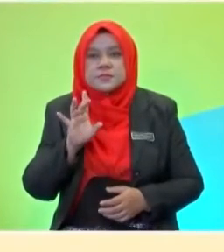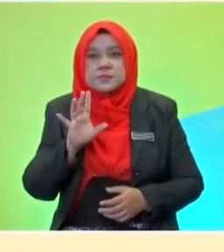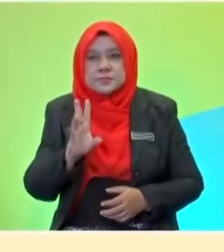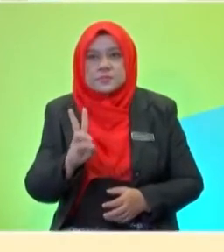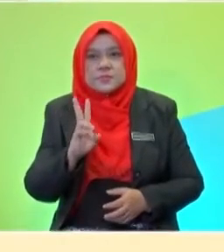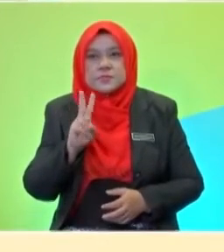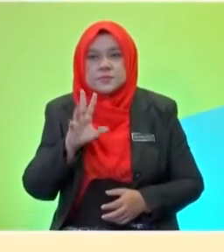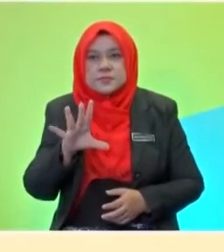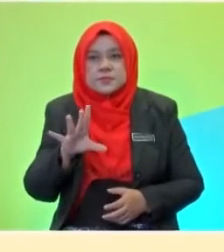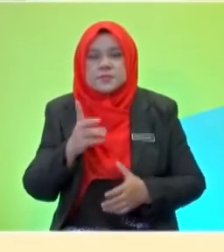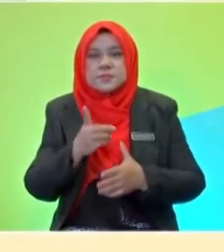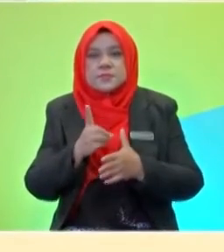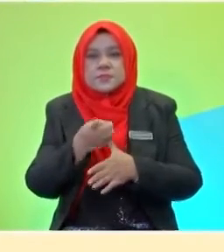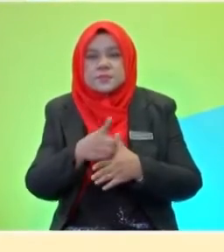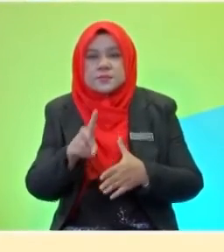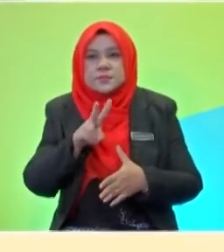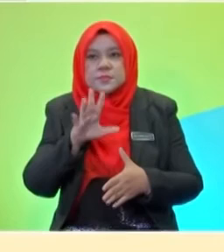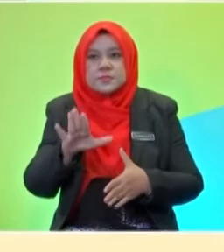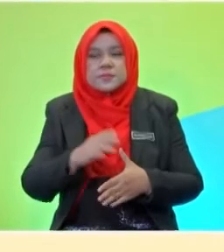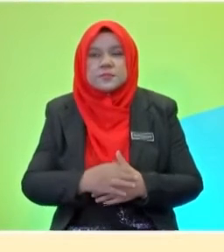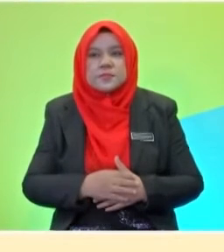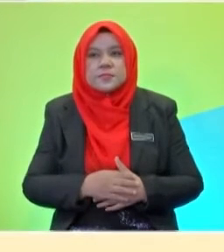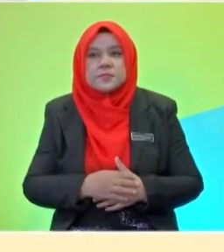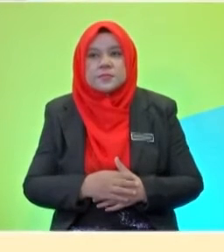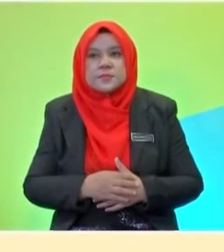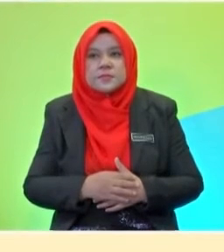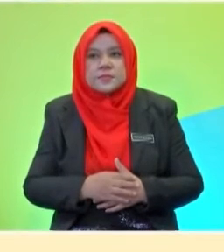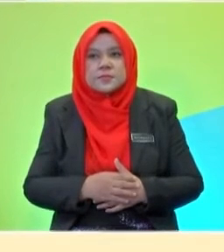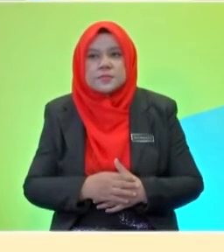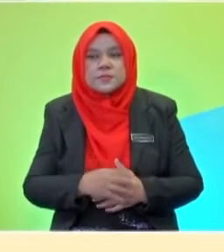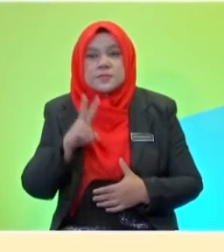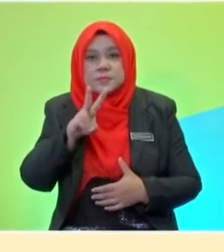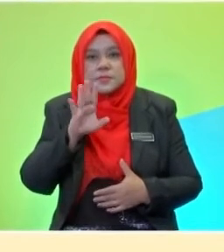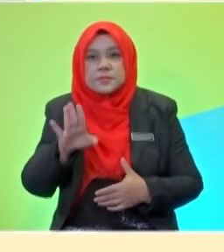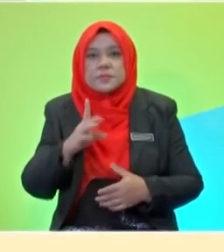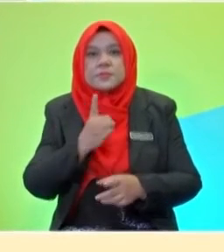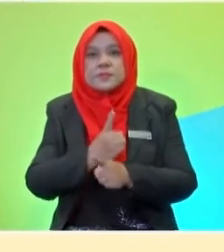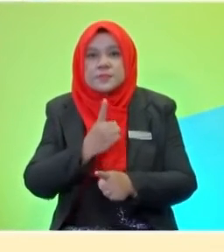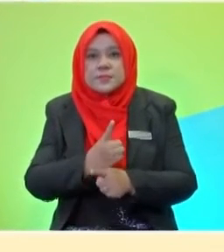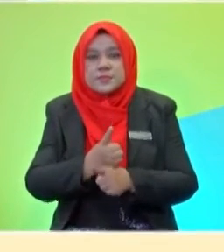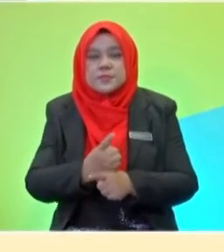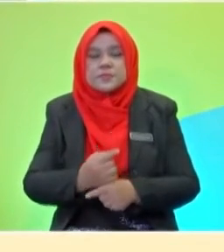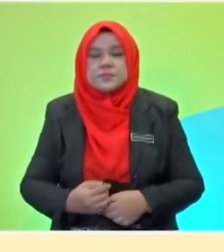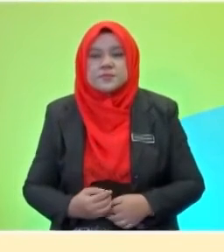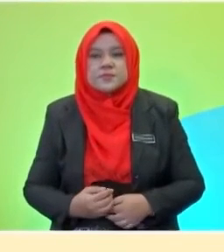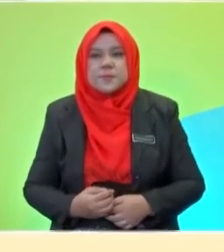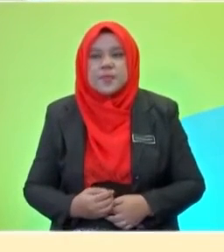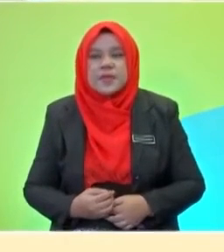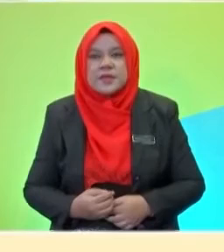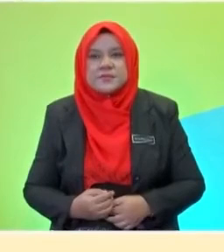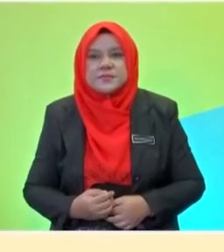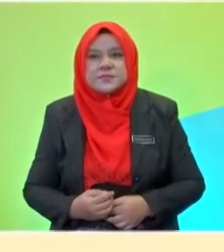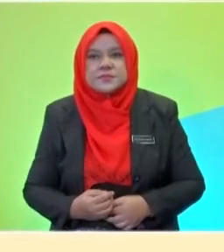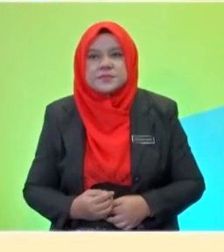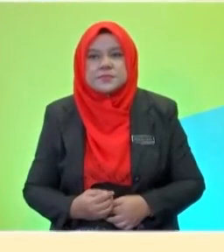625 divide with 25. You have divide in standard written method. And the answer is 25. Very good, Manoj. Good job, correct Manoj. Answer. Okay, one Thank star.